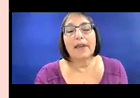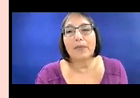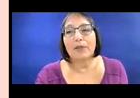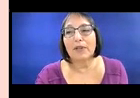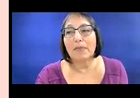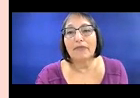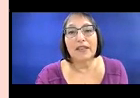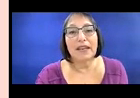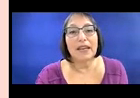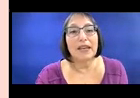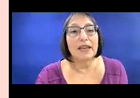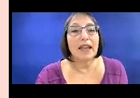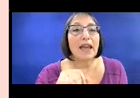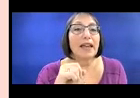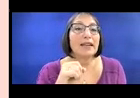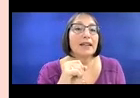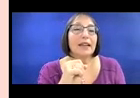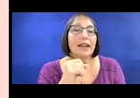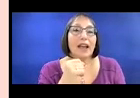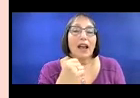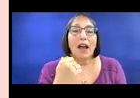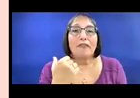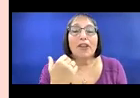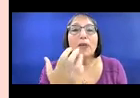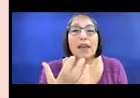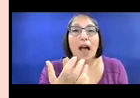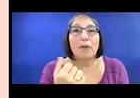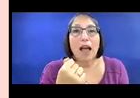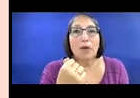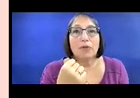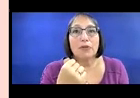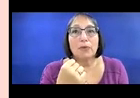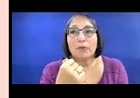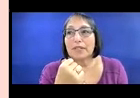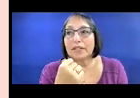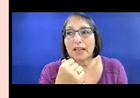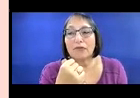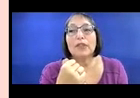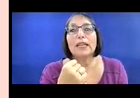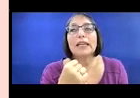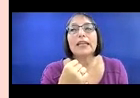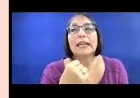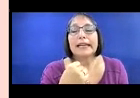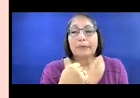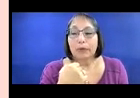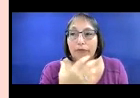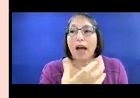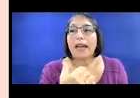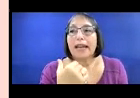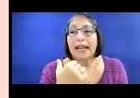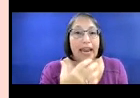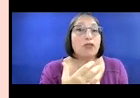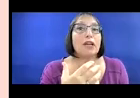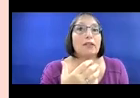It was really about feeding the need, and figuring out how to successfully provide